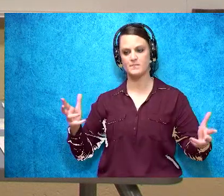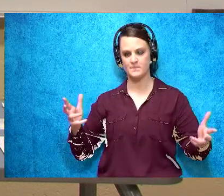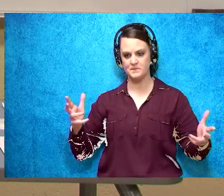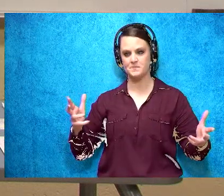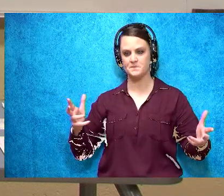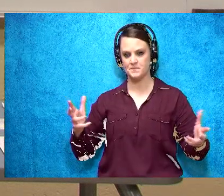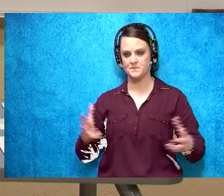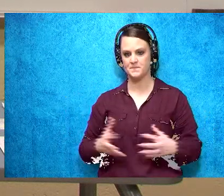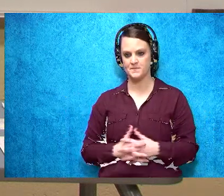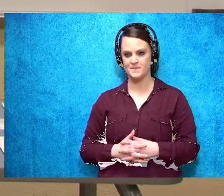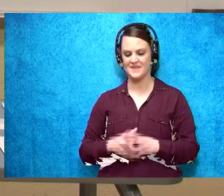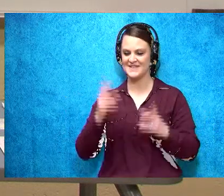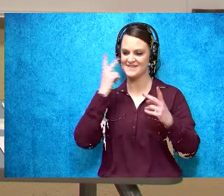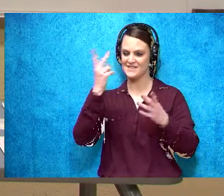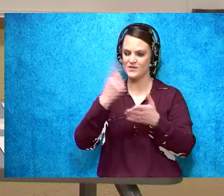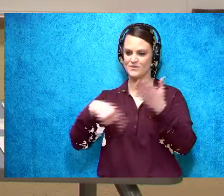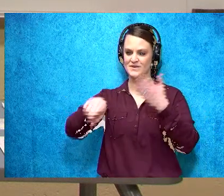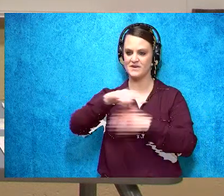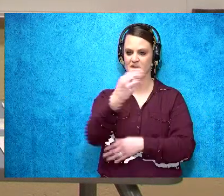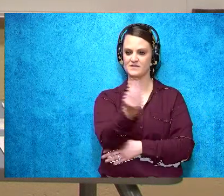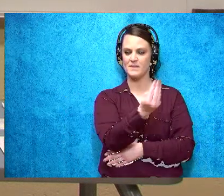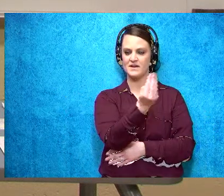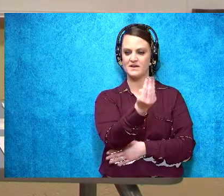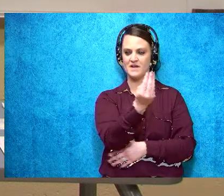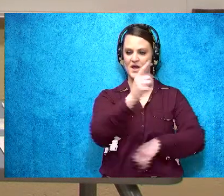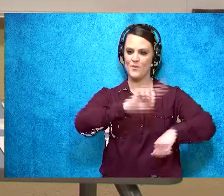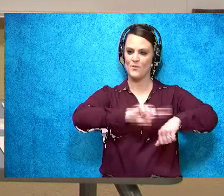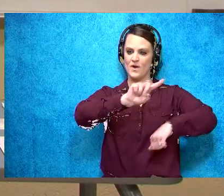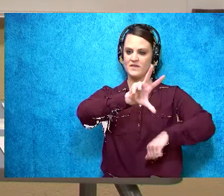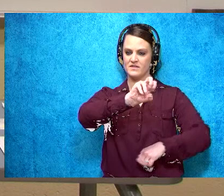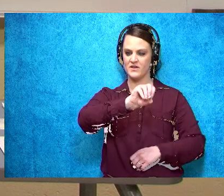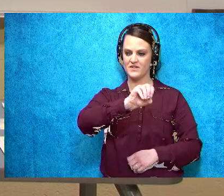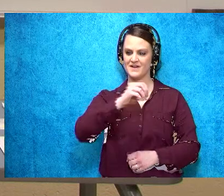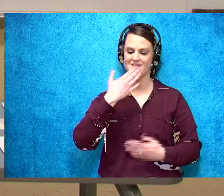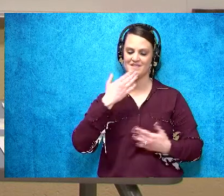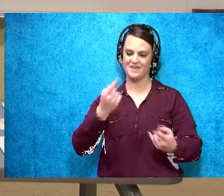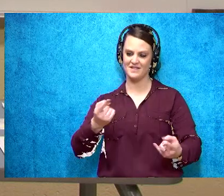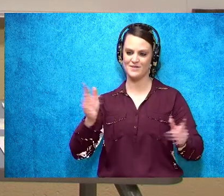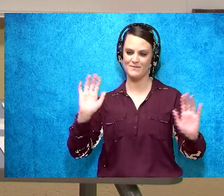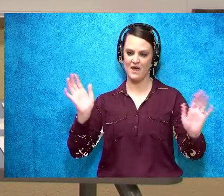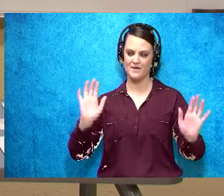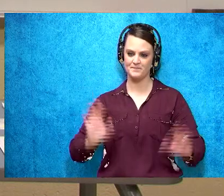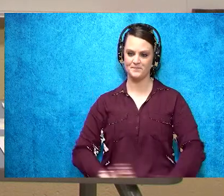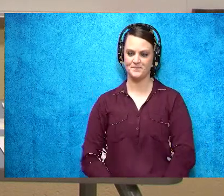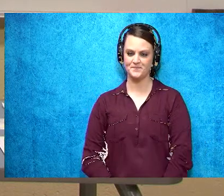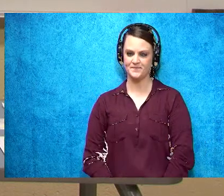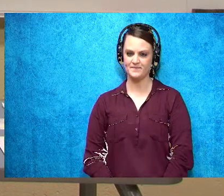And I'll see you next Monday at 1:30. Thank you. Bye-bye.